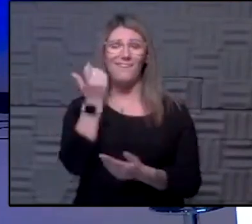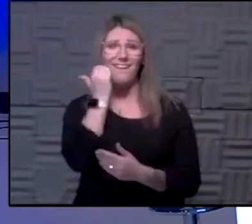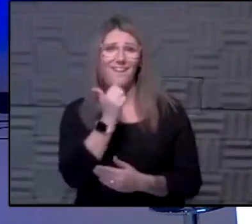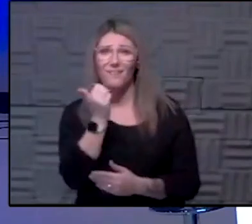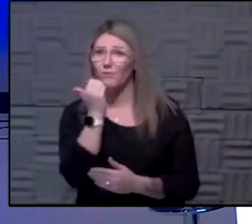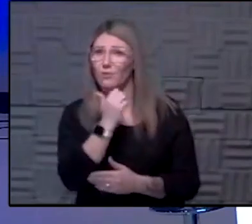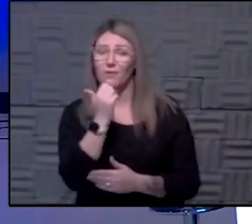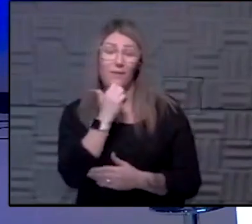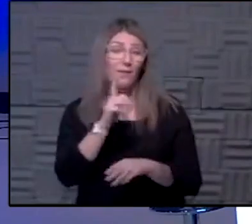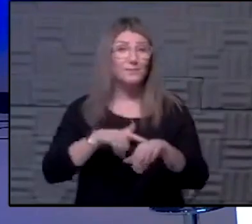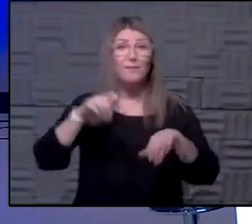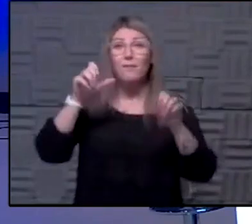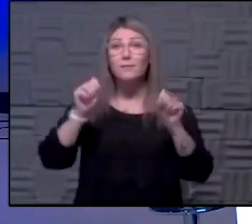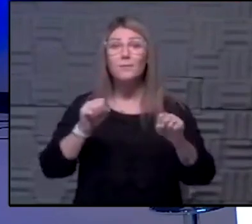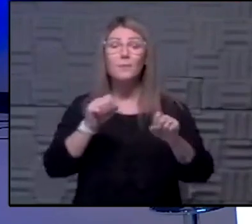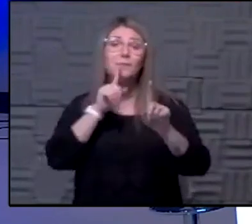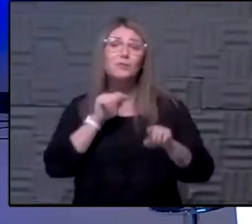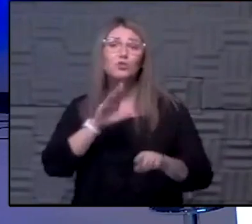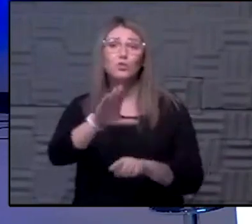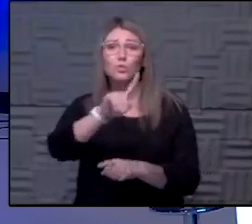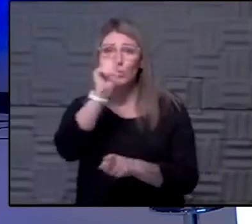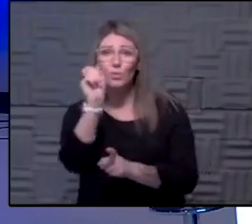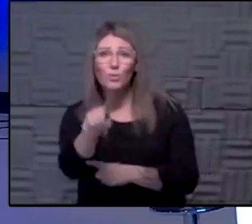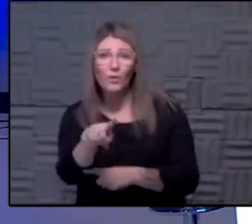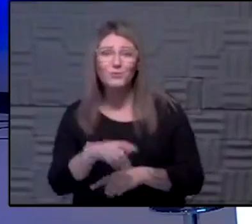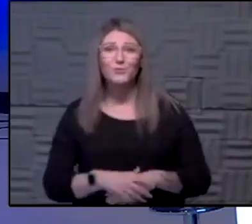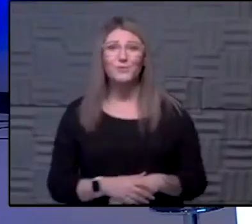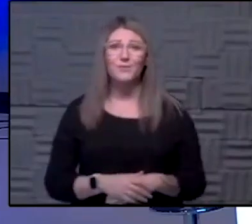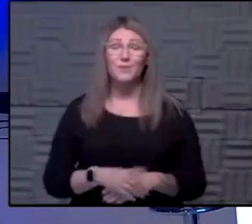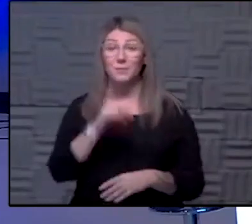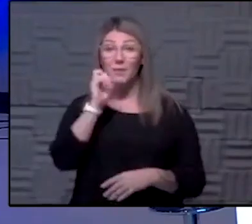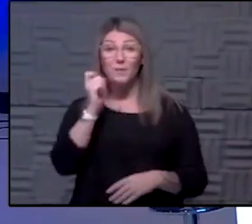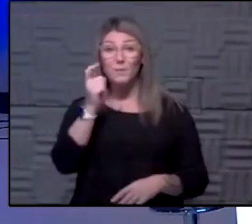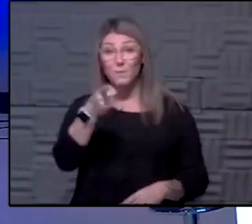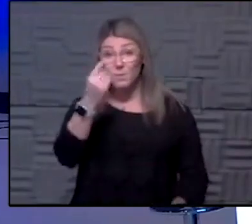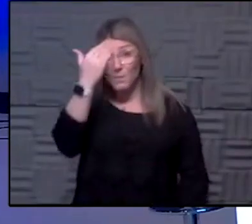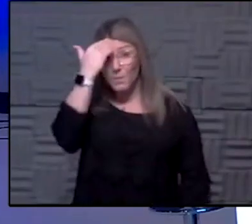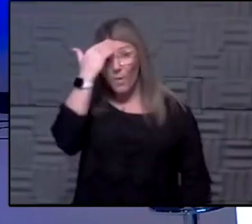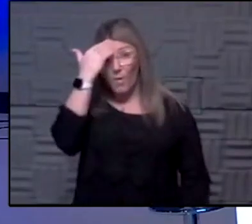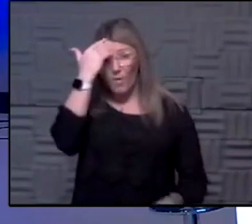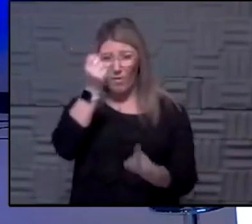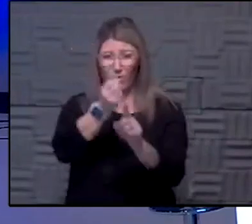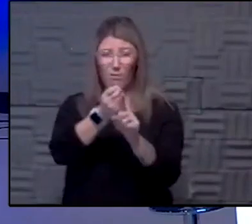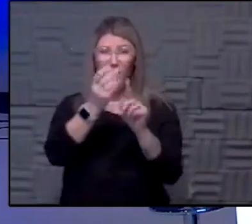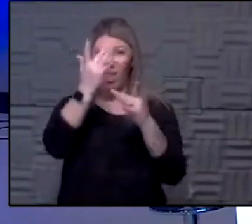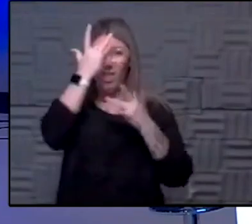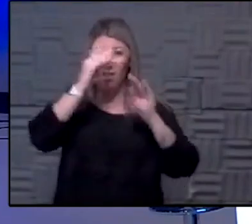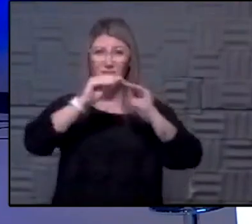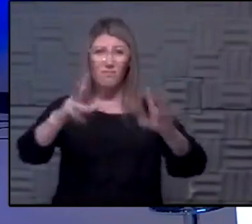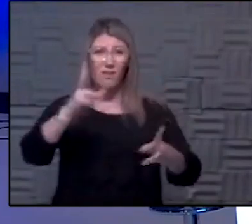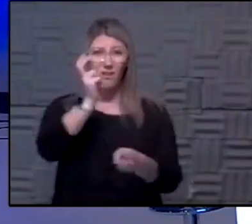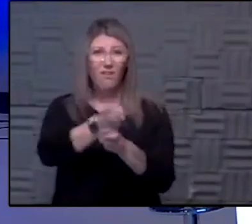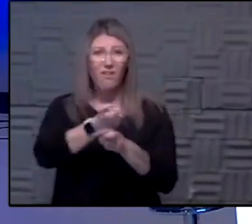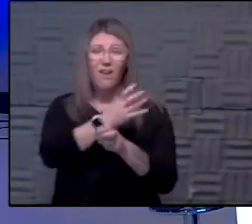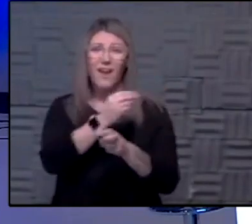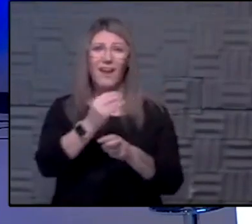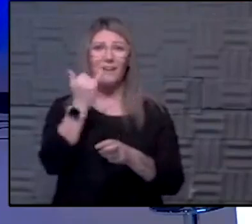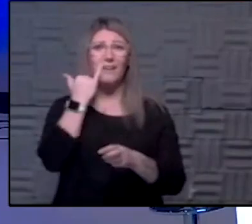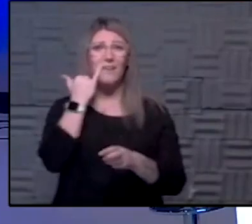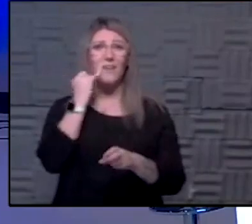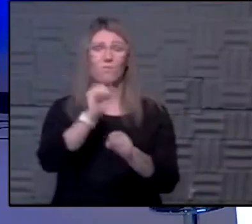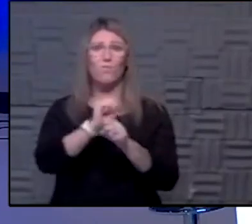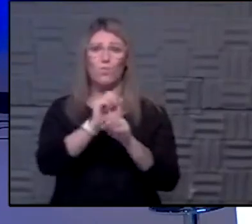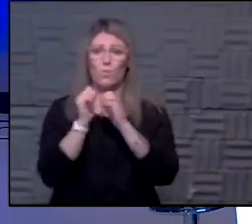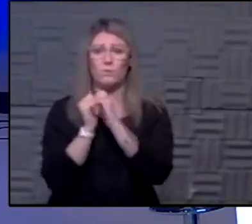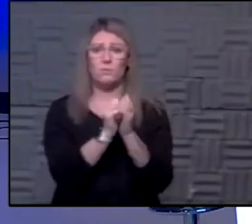every day as long as we are needed to answer your questions. Because, pandemics are hard. And if we can work together to